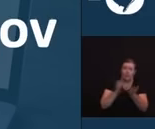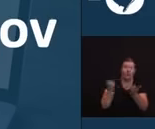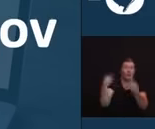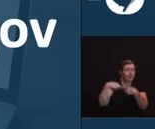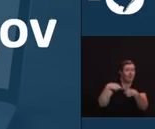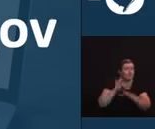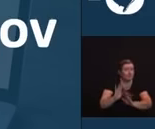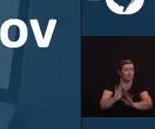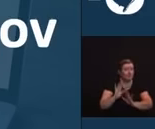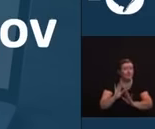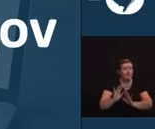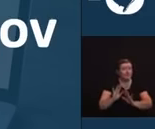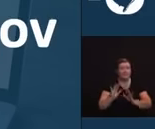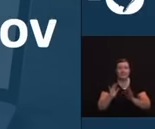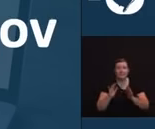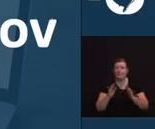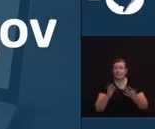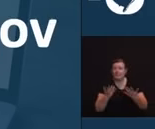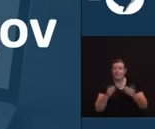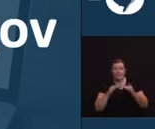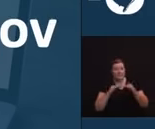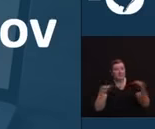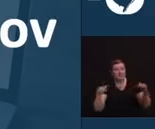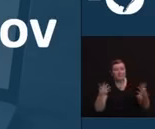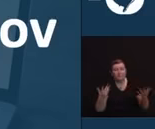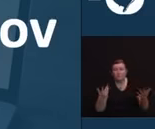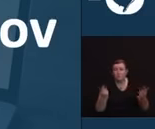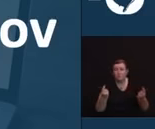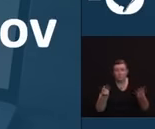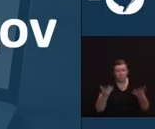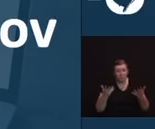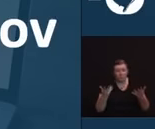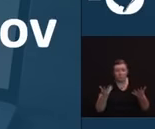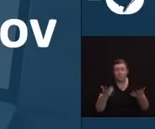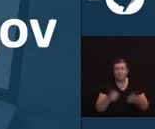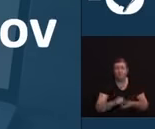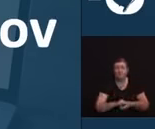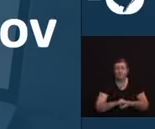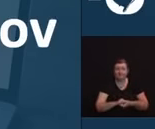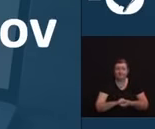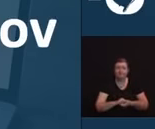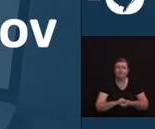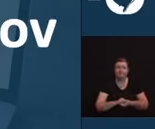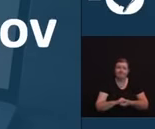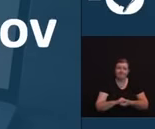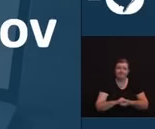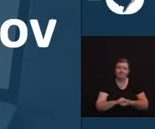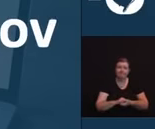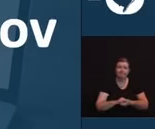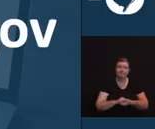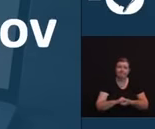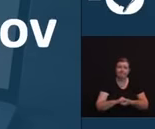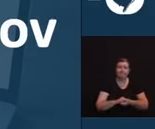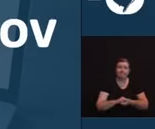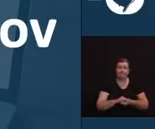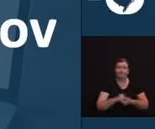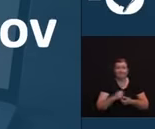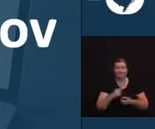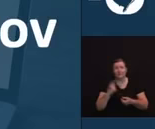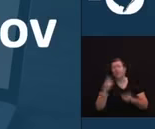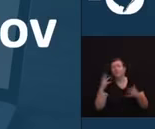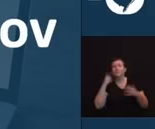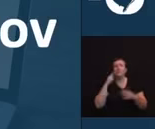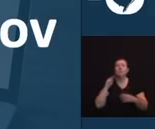the basic stuff. That's the only hand we got to play. Now, before we end today, I want to give a shout out to another of the New Jersey-based